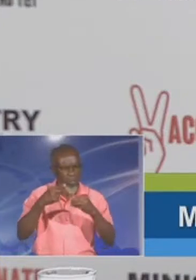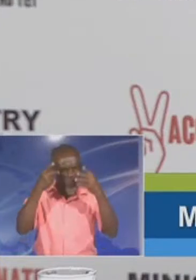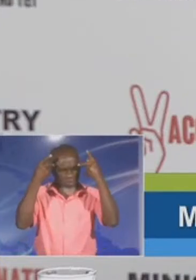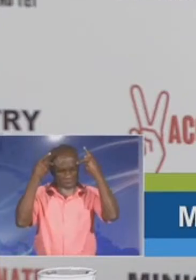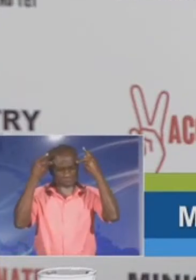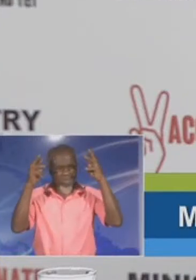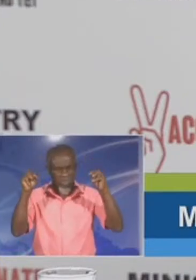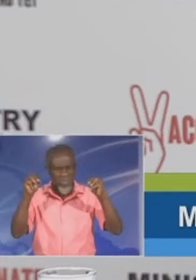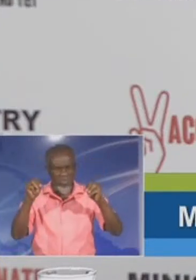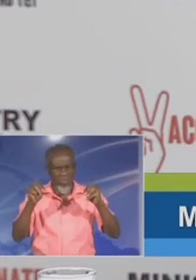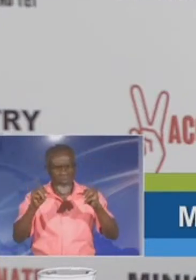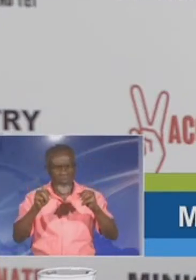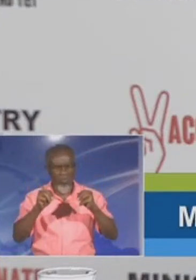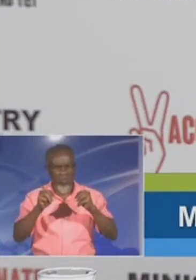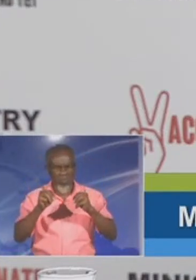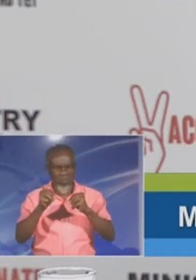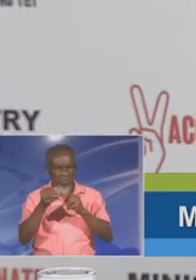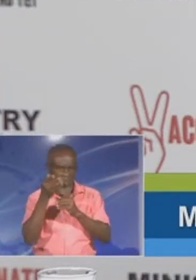a few times.